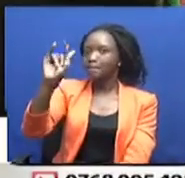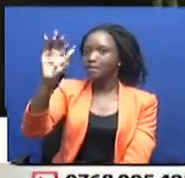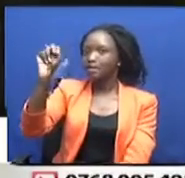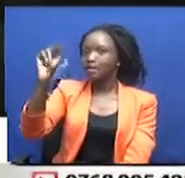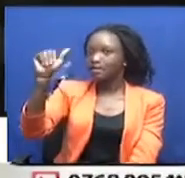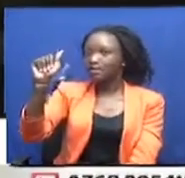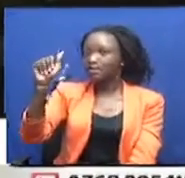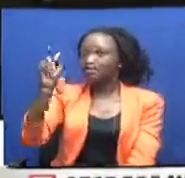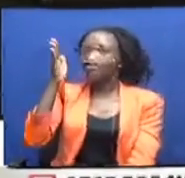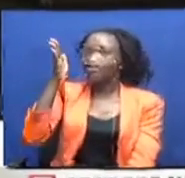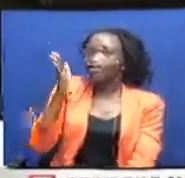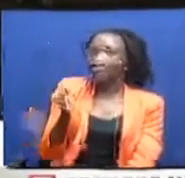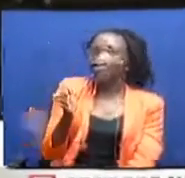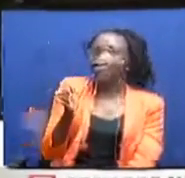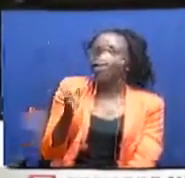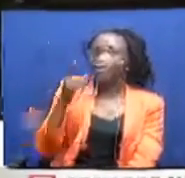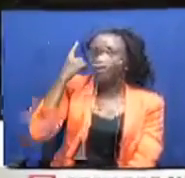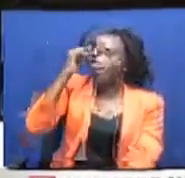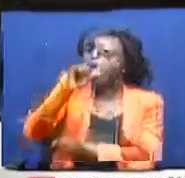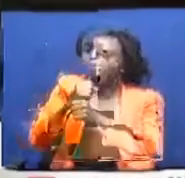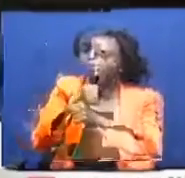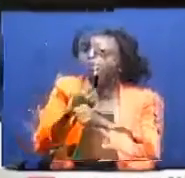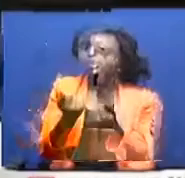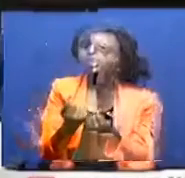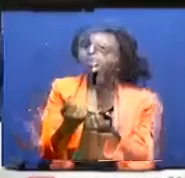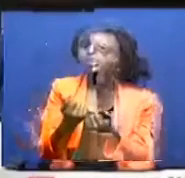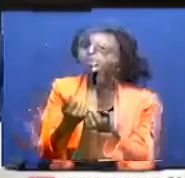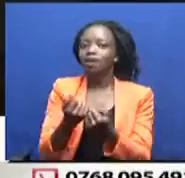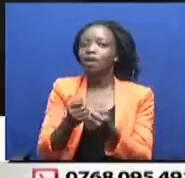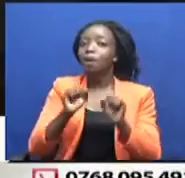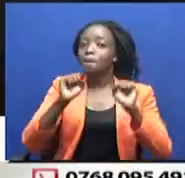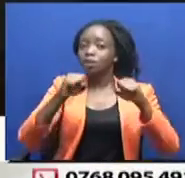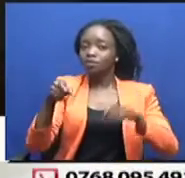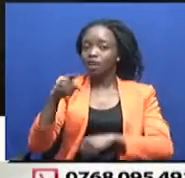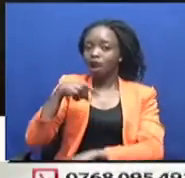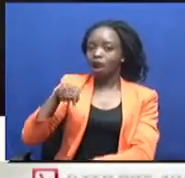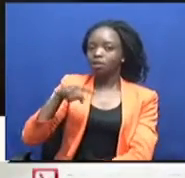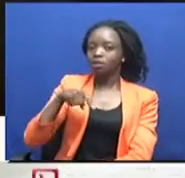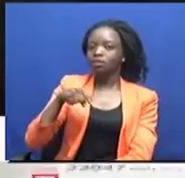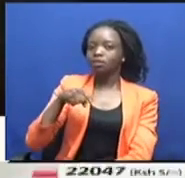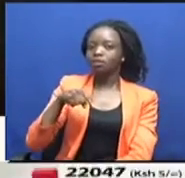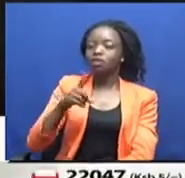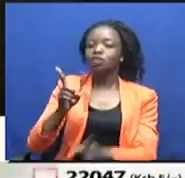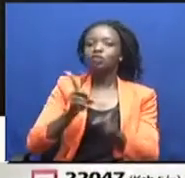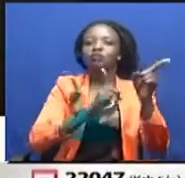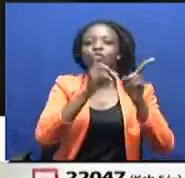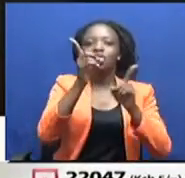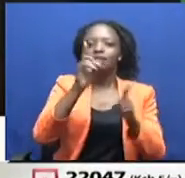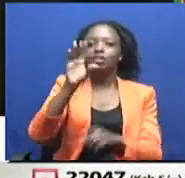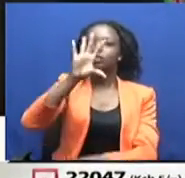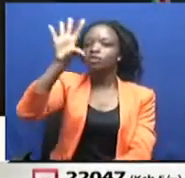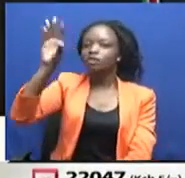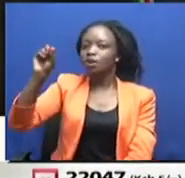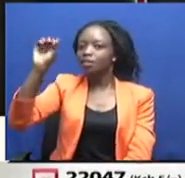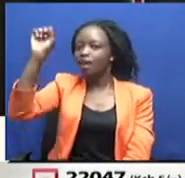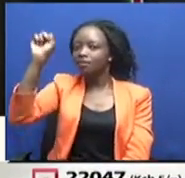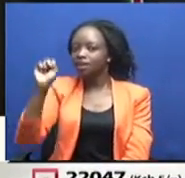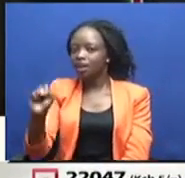Mohammed for making it possible for us to travel to South Africa, Cape